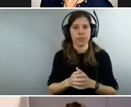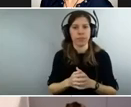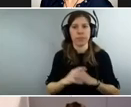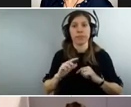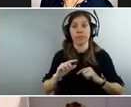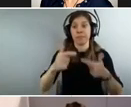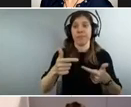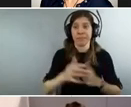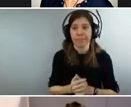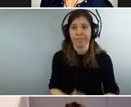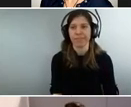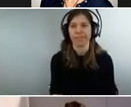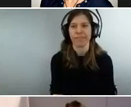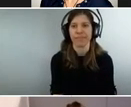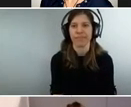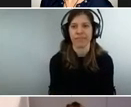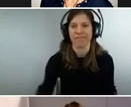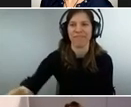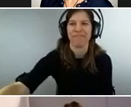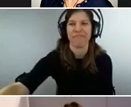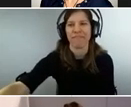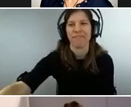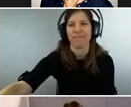So three ways to vote